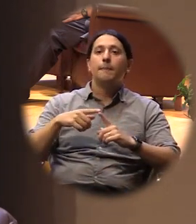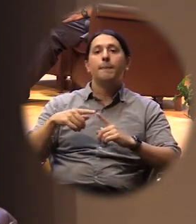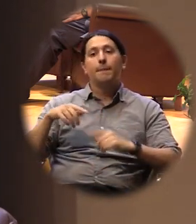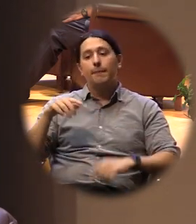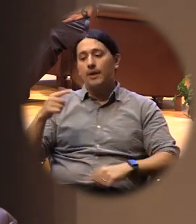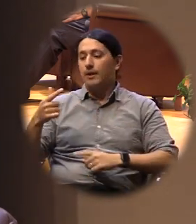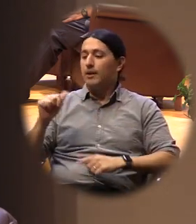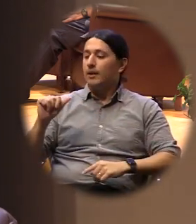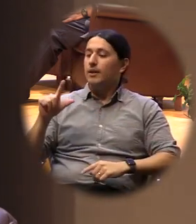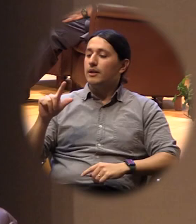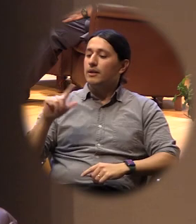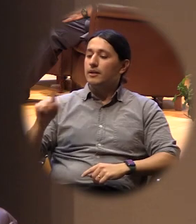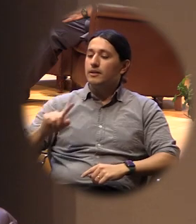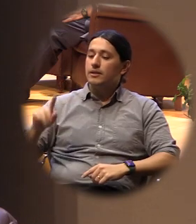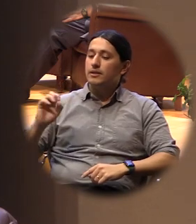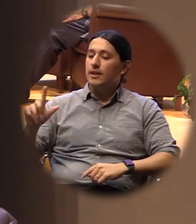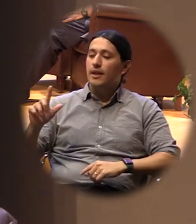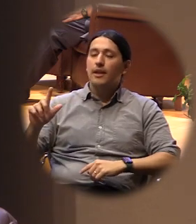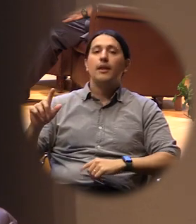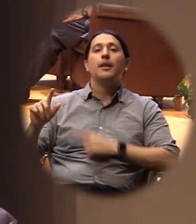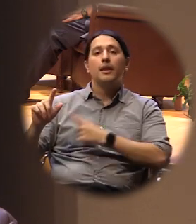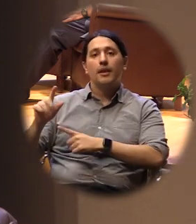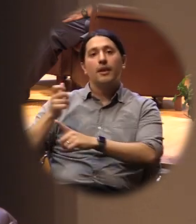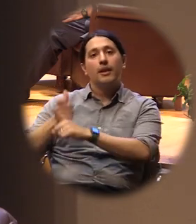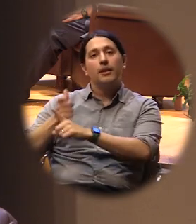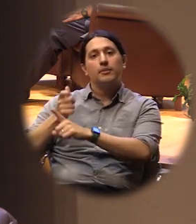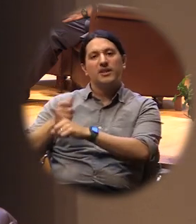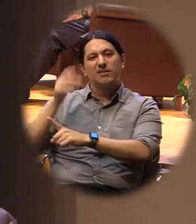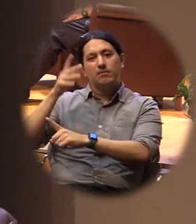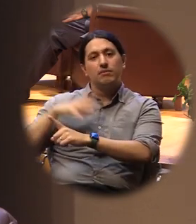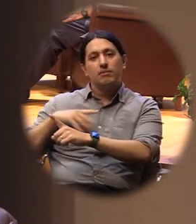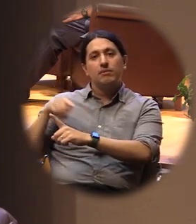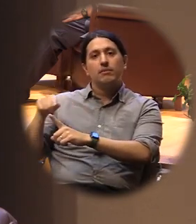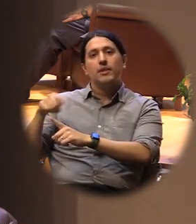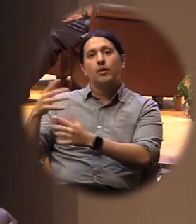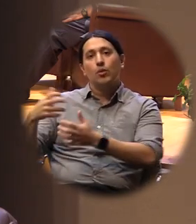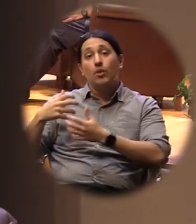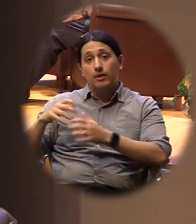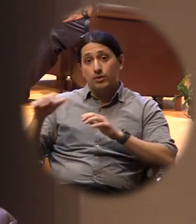wanted to do was find a scientific way to match